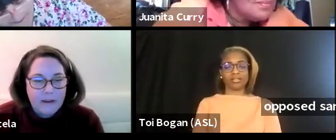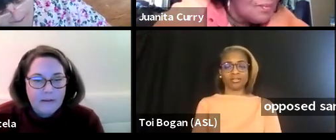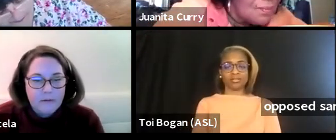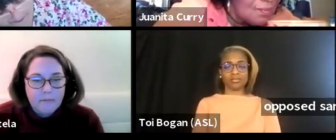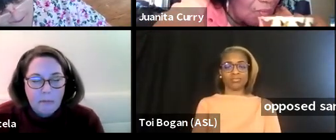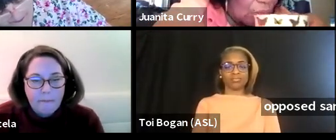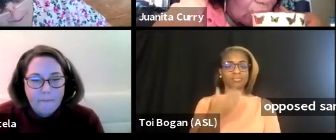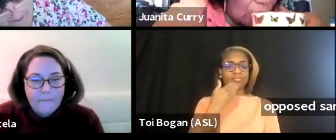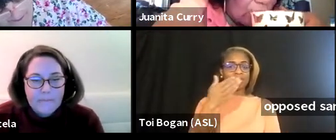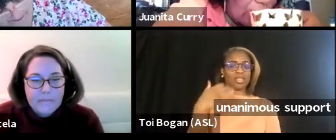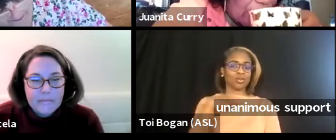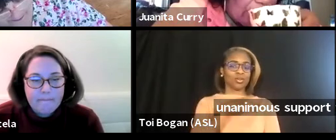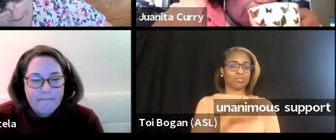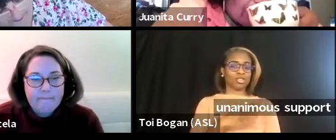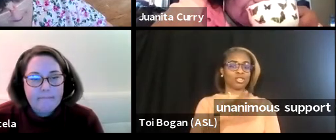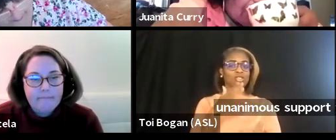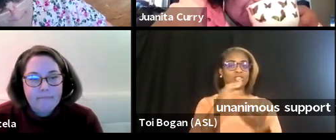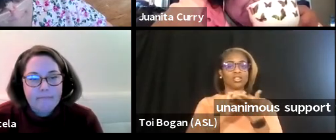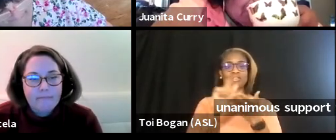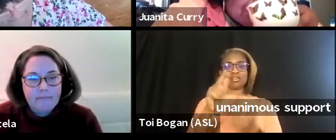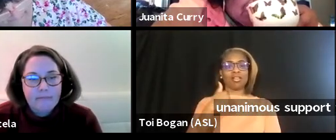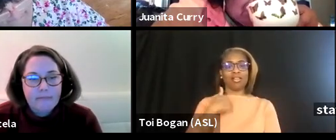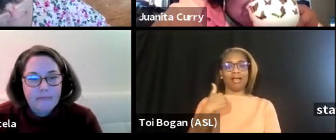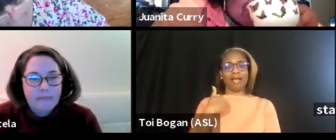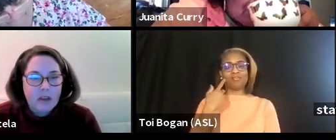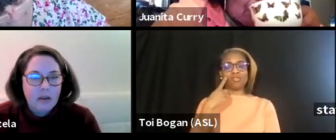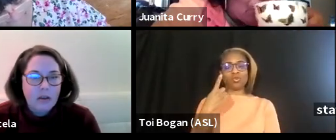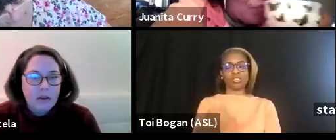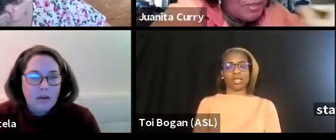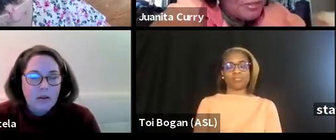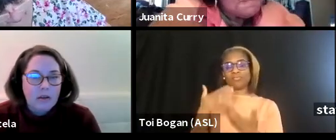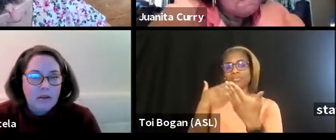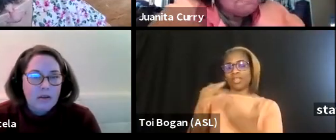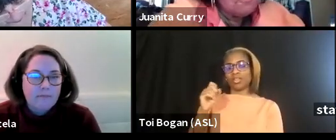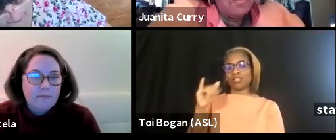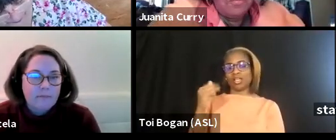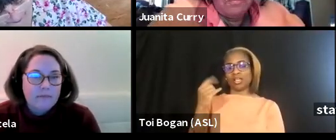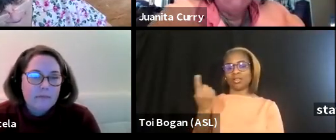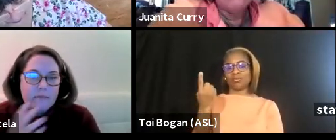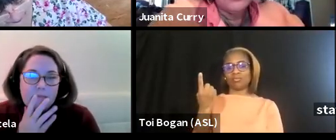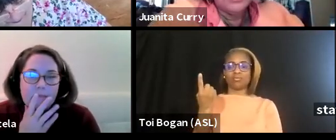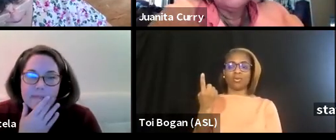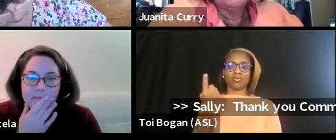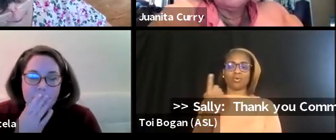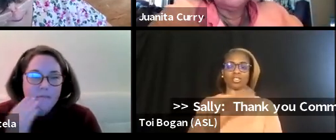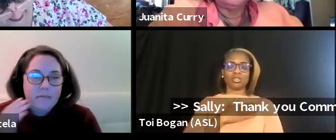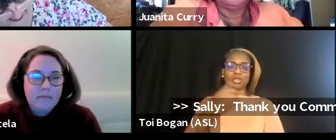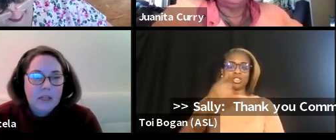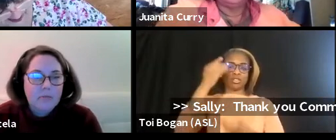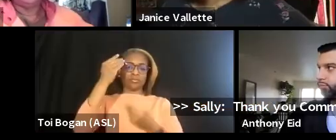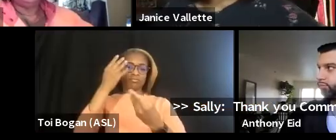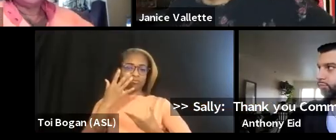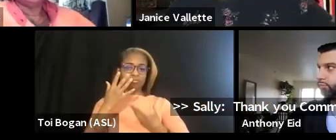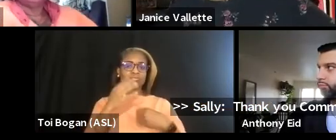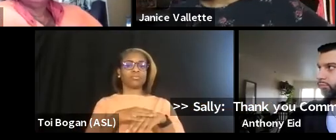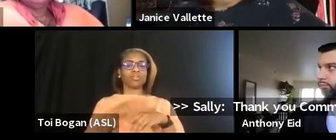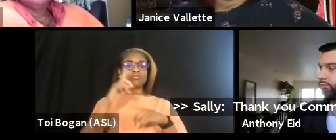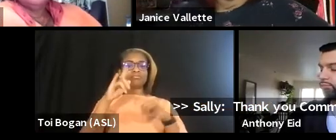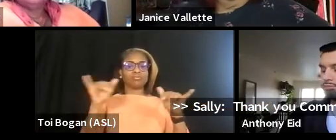Thank you, commissioners. That's all I've got. All right. Thank you, Sally. We always appreciate your enlightening us on the